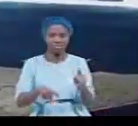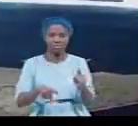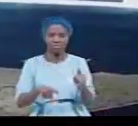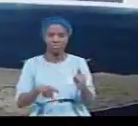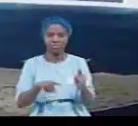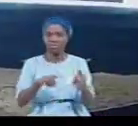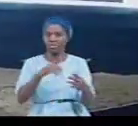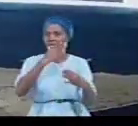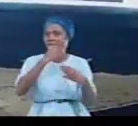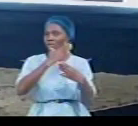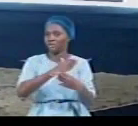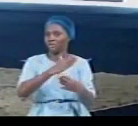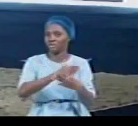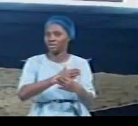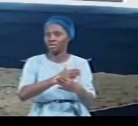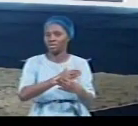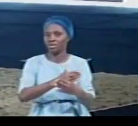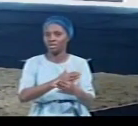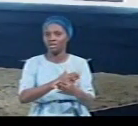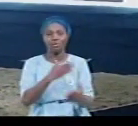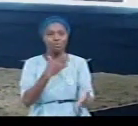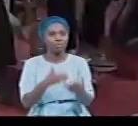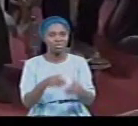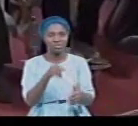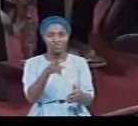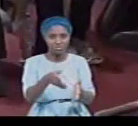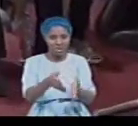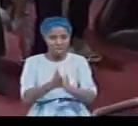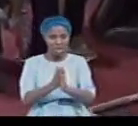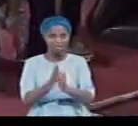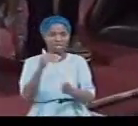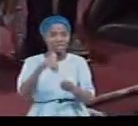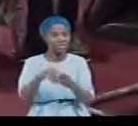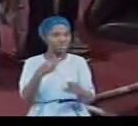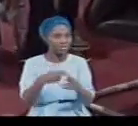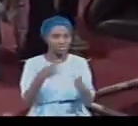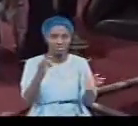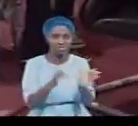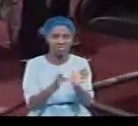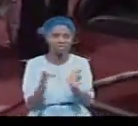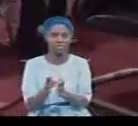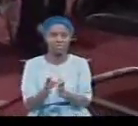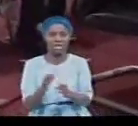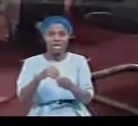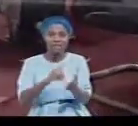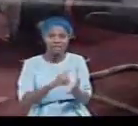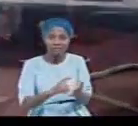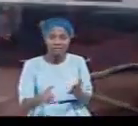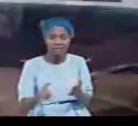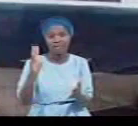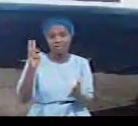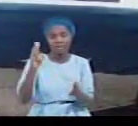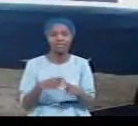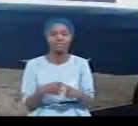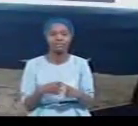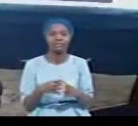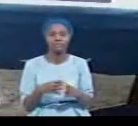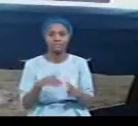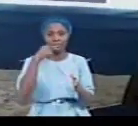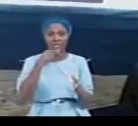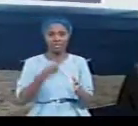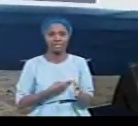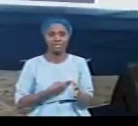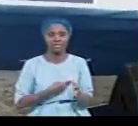you demand in the name of Jesus. Look at verse 16. Verse 16 tells